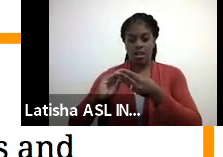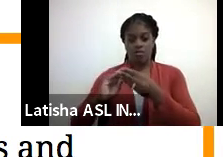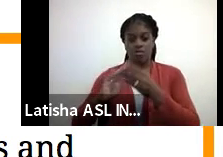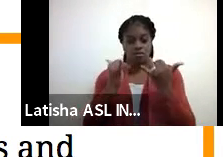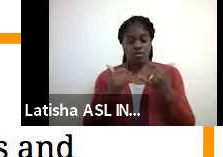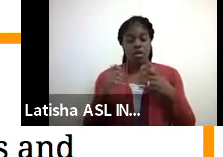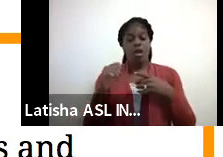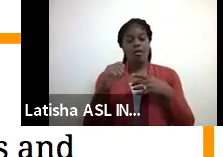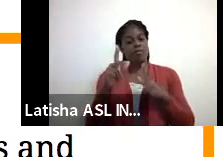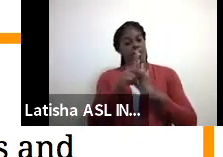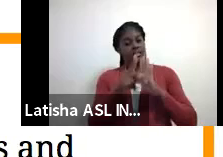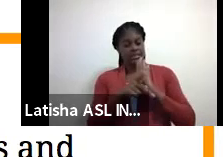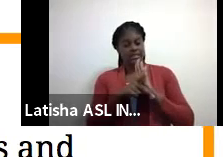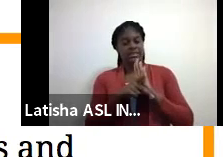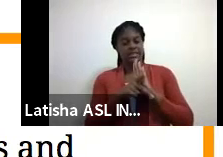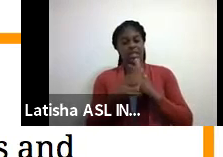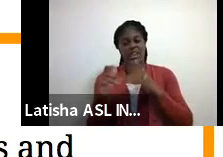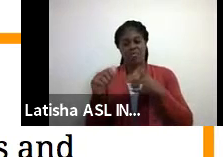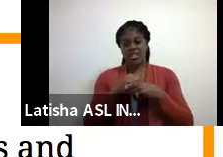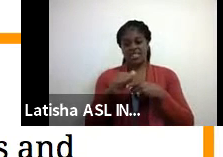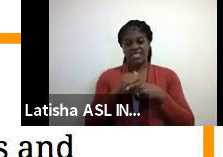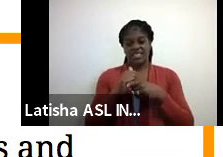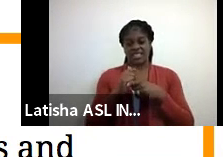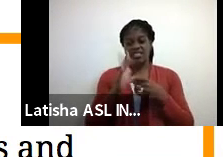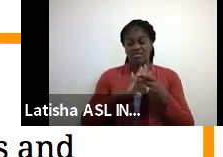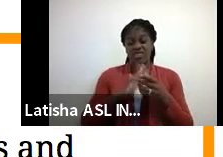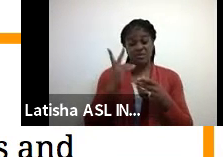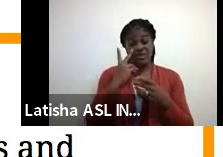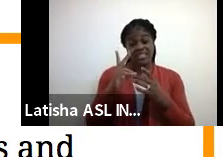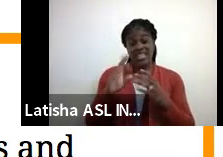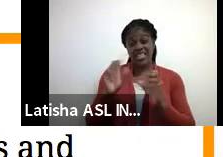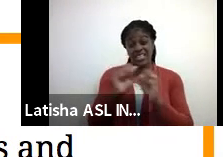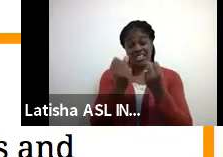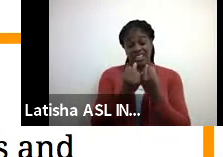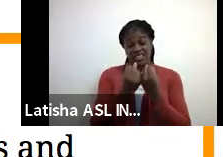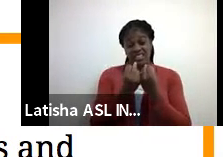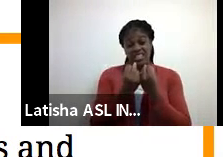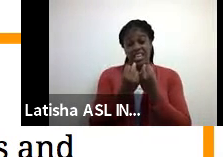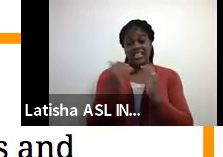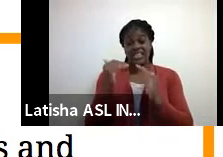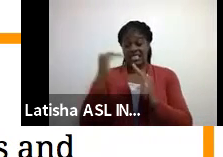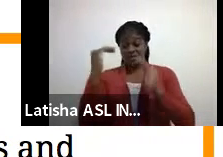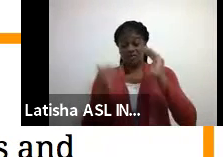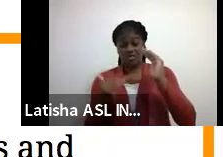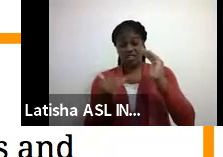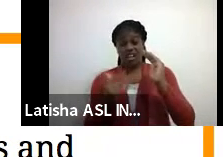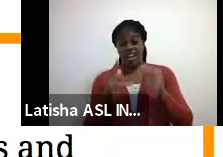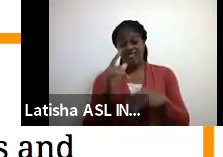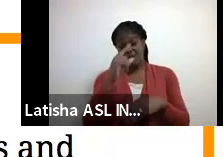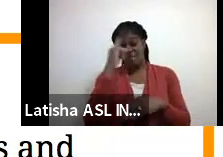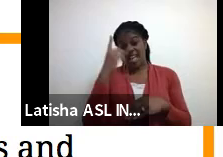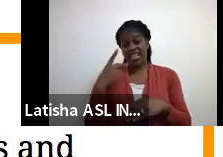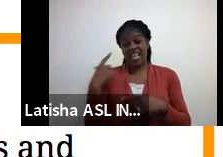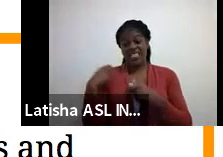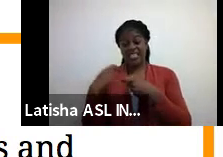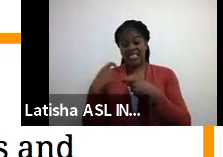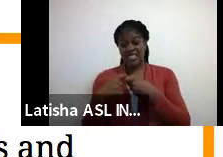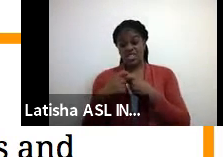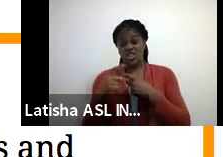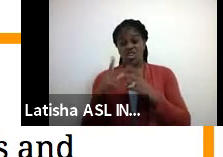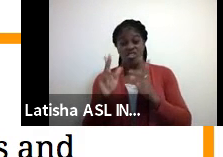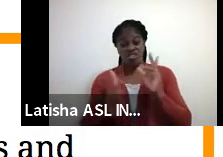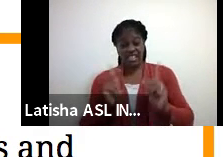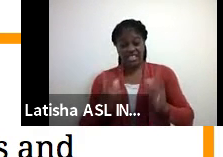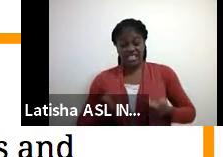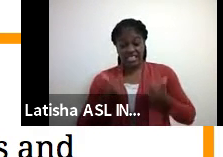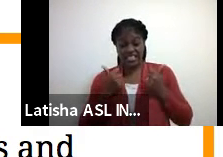practices across segments of our society. The disproportionate level of Black and Latino residents getting sick and dying